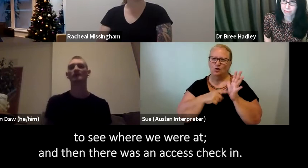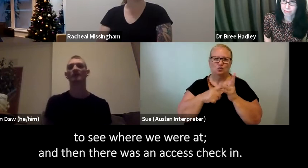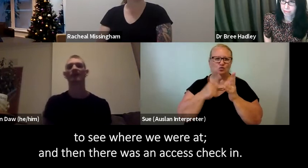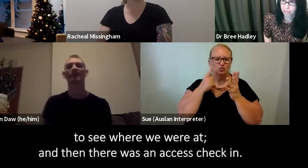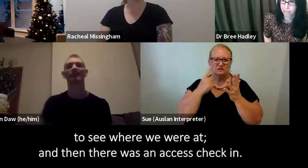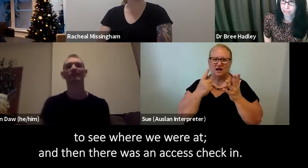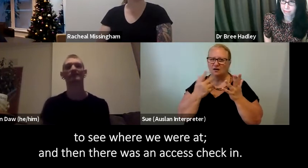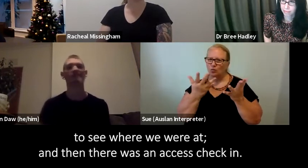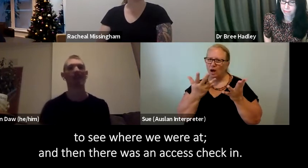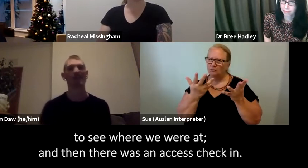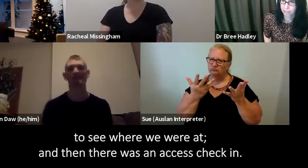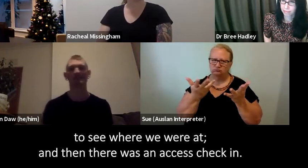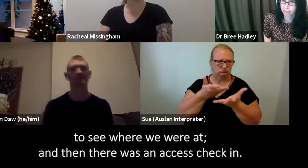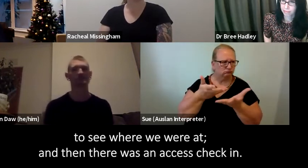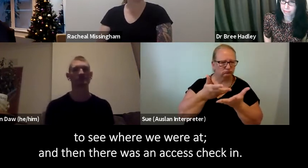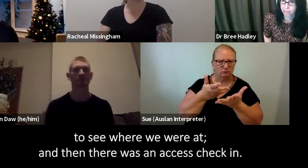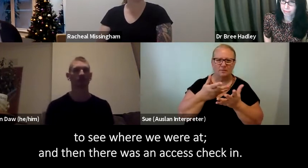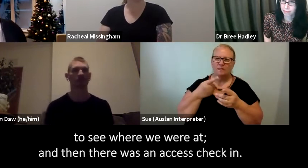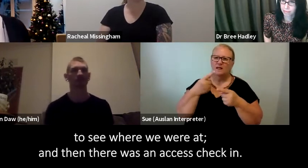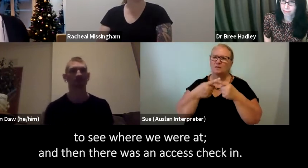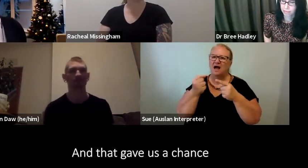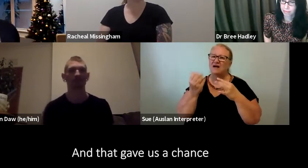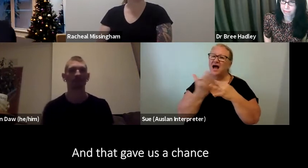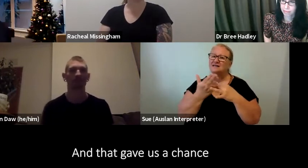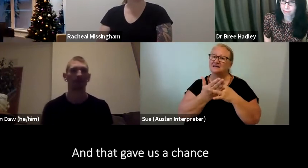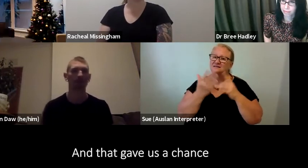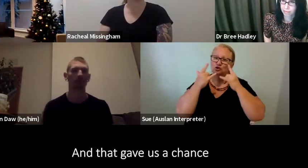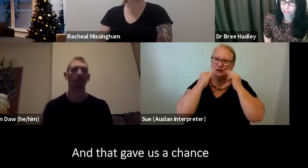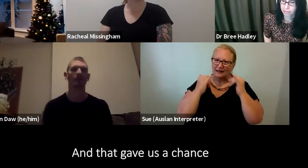at, and then there was an access check-in.